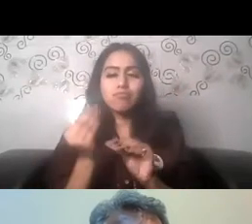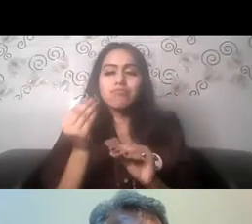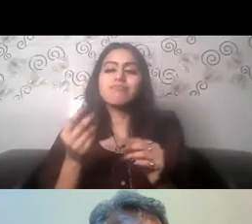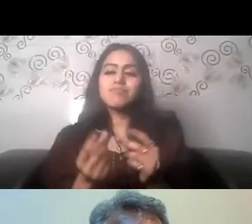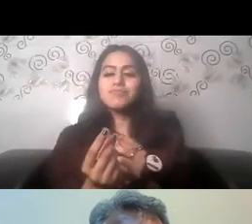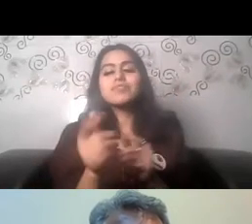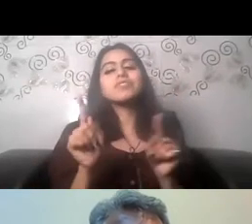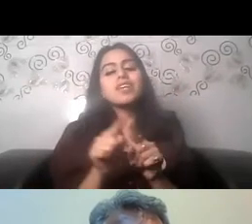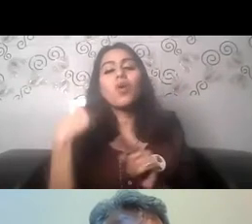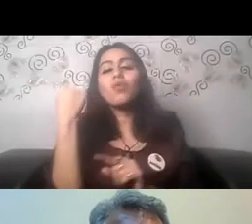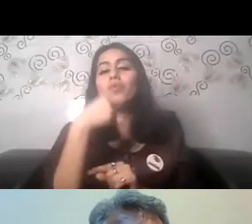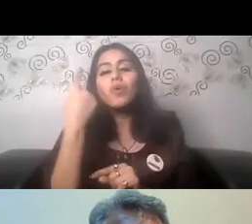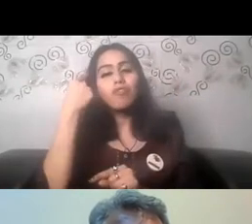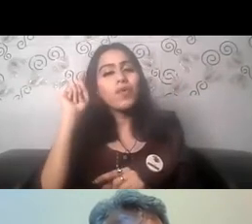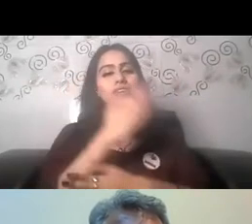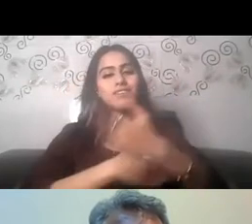for disabled people.